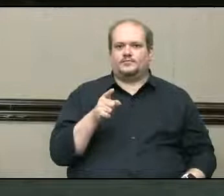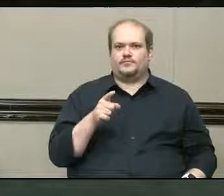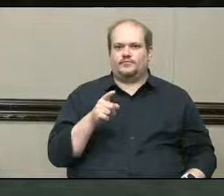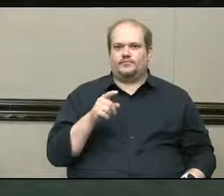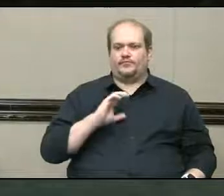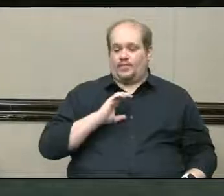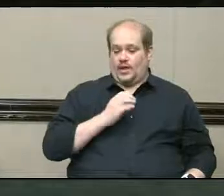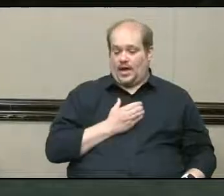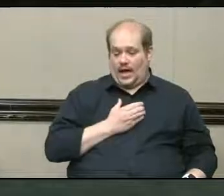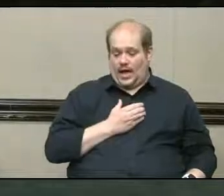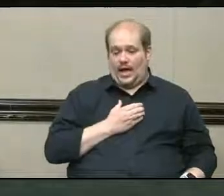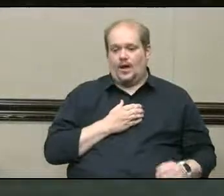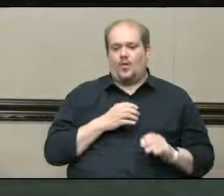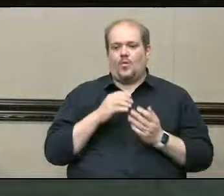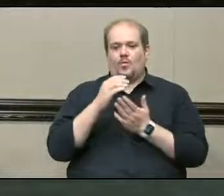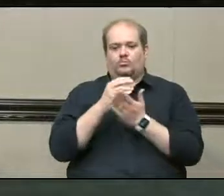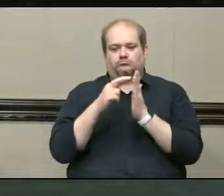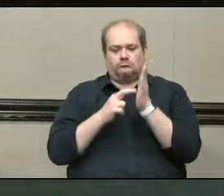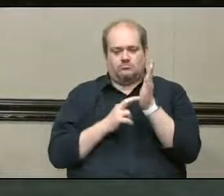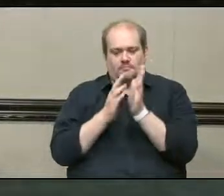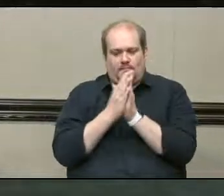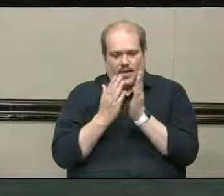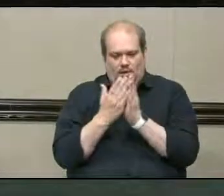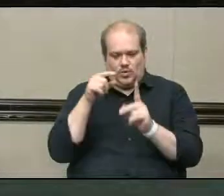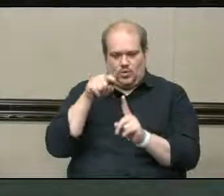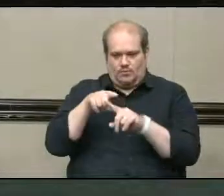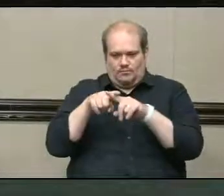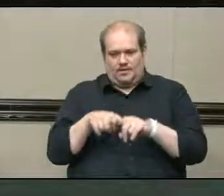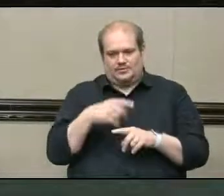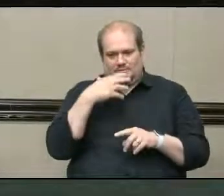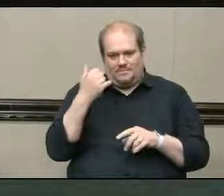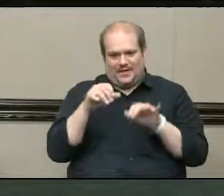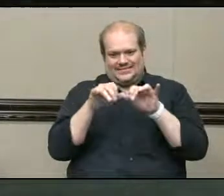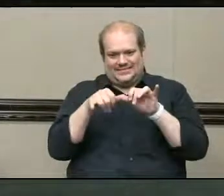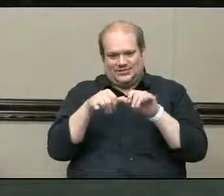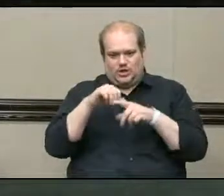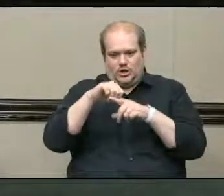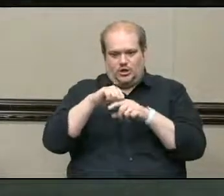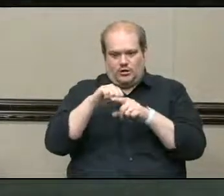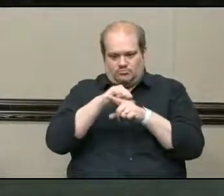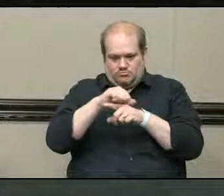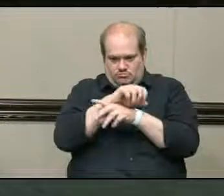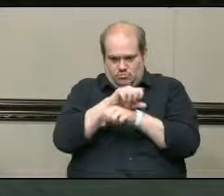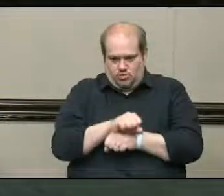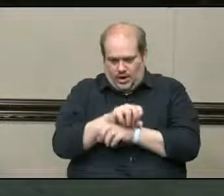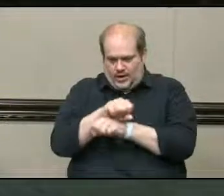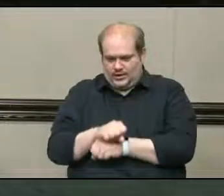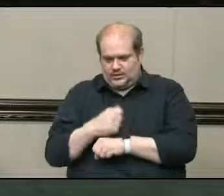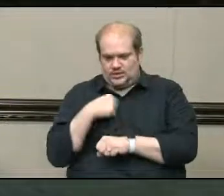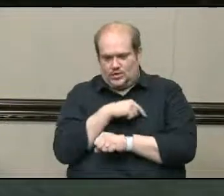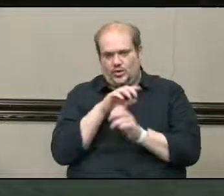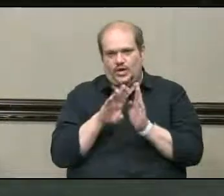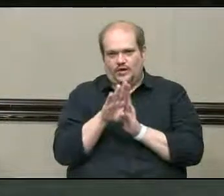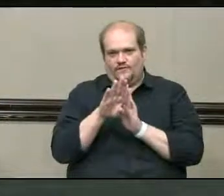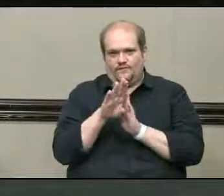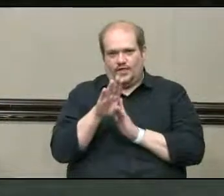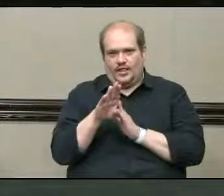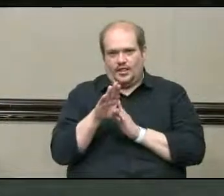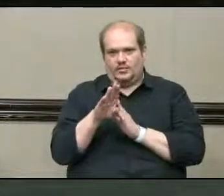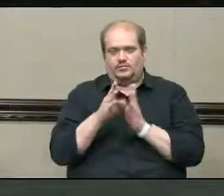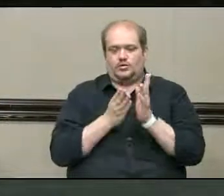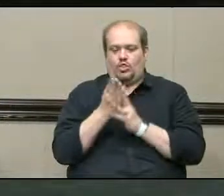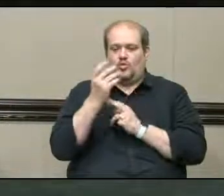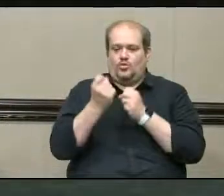Our manual is based on best engineering practices that we've developed over